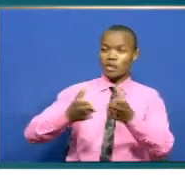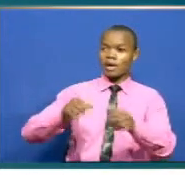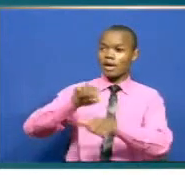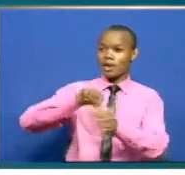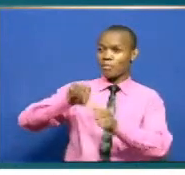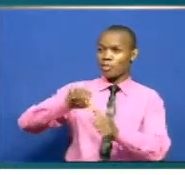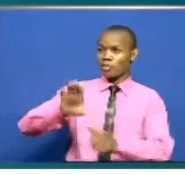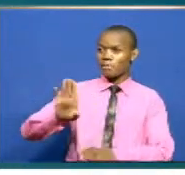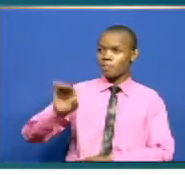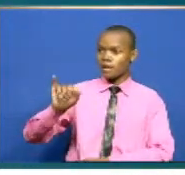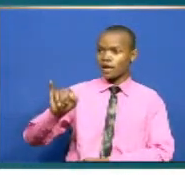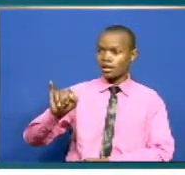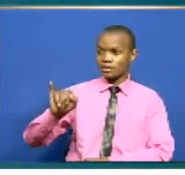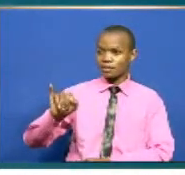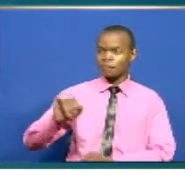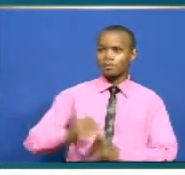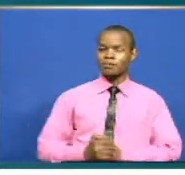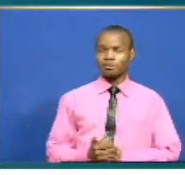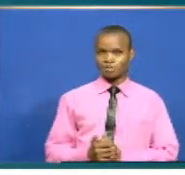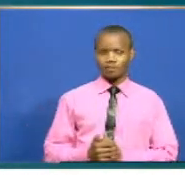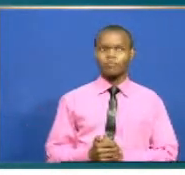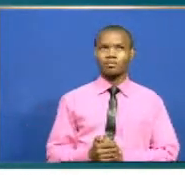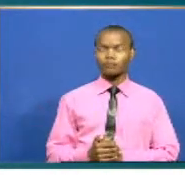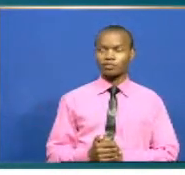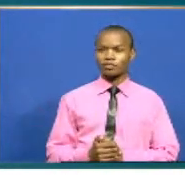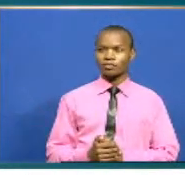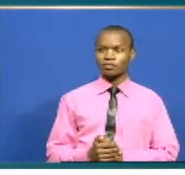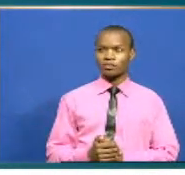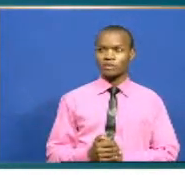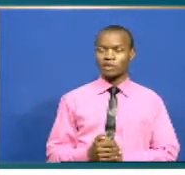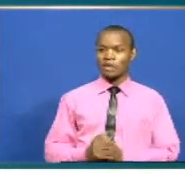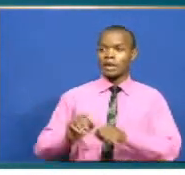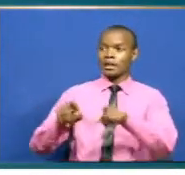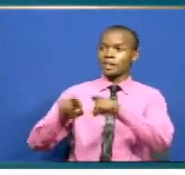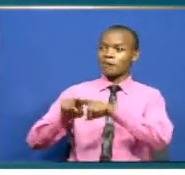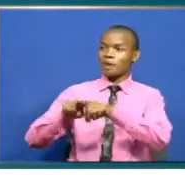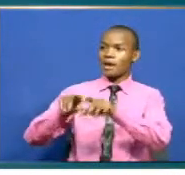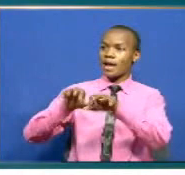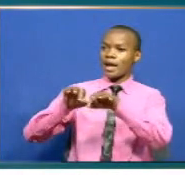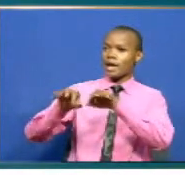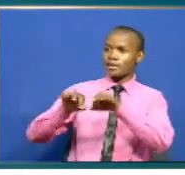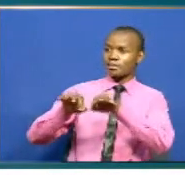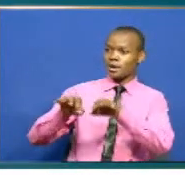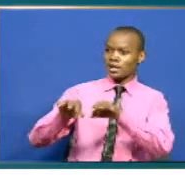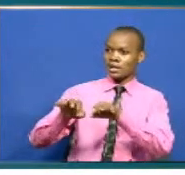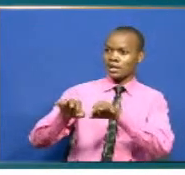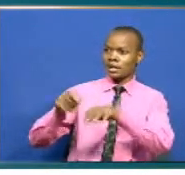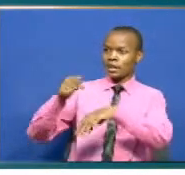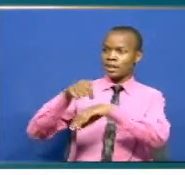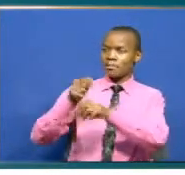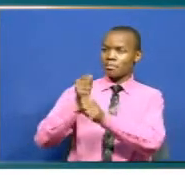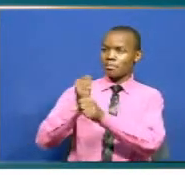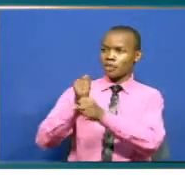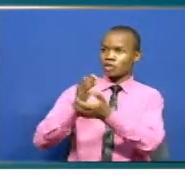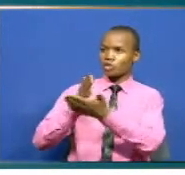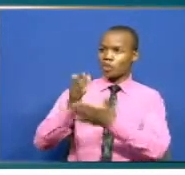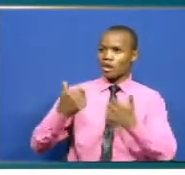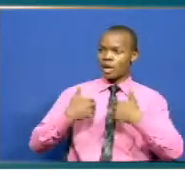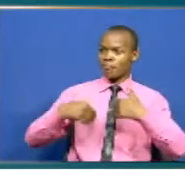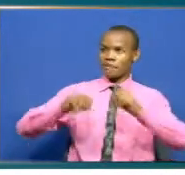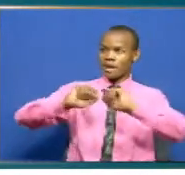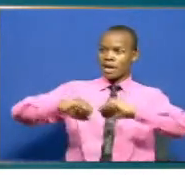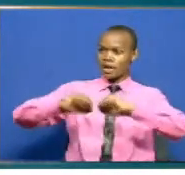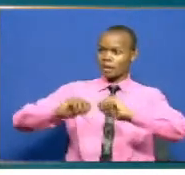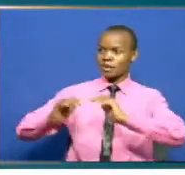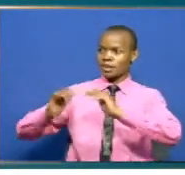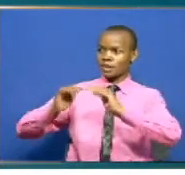bridges, that also resonates towards the negotiated democracy in this case. And